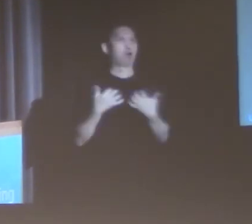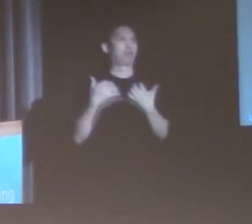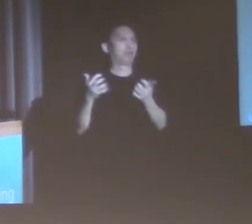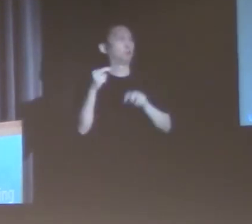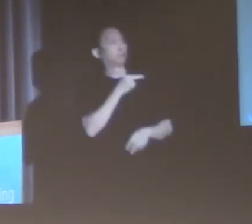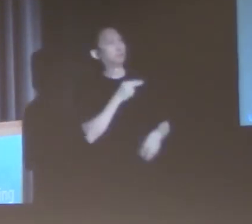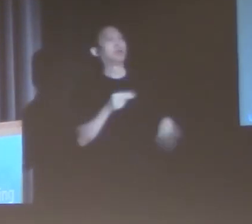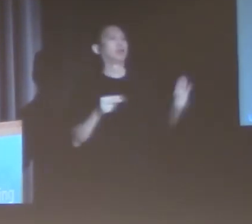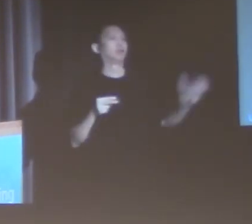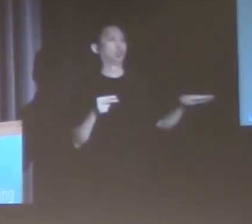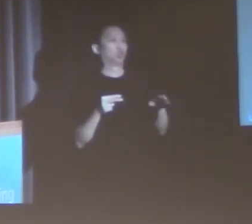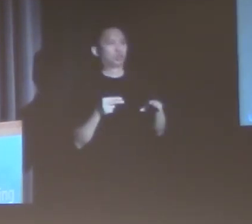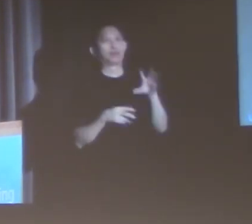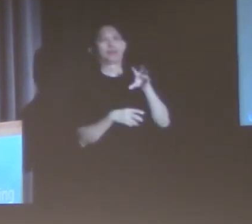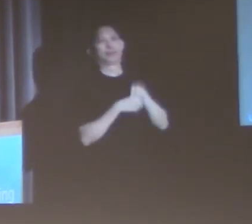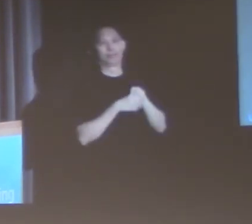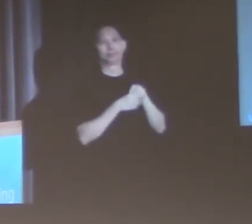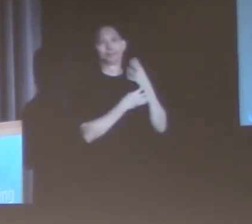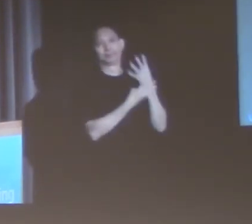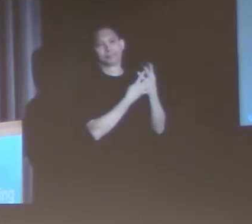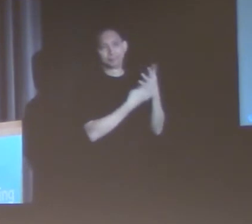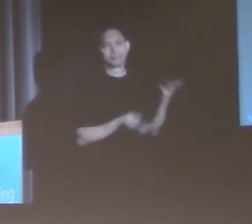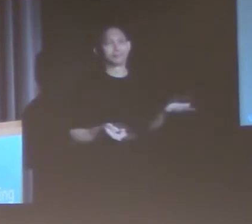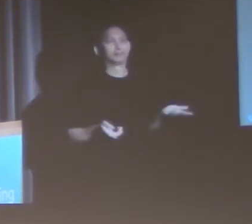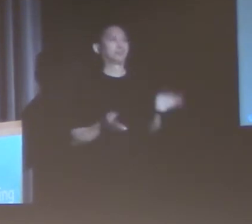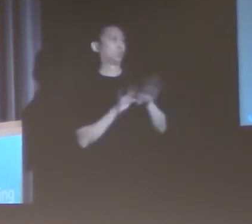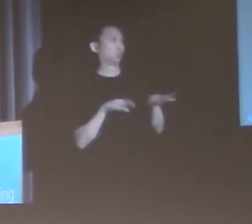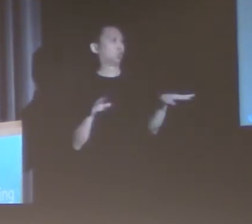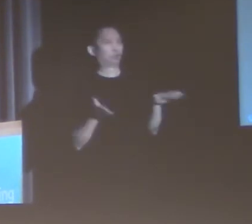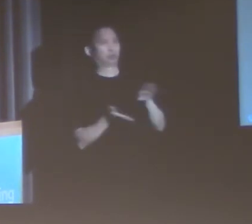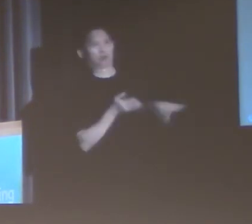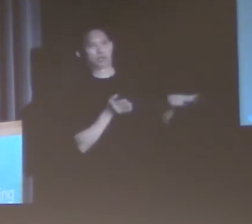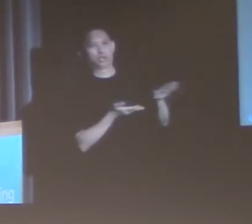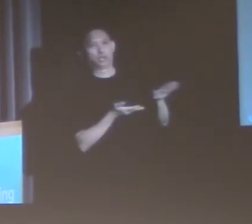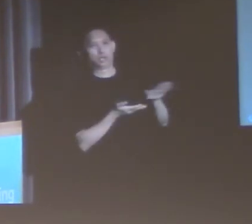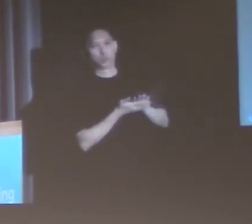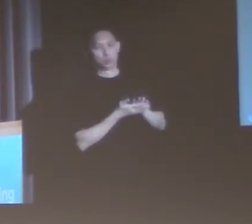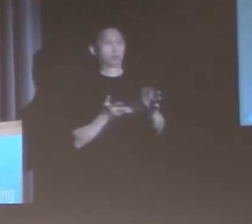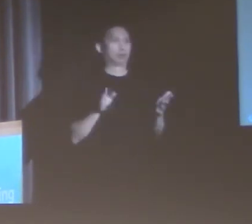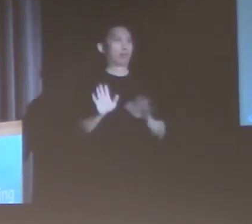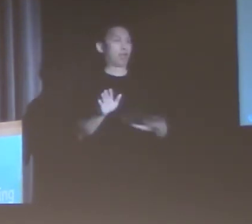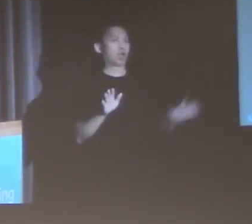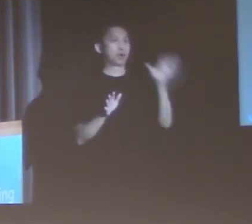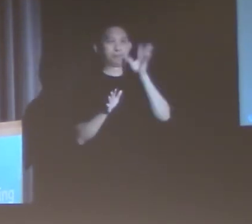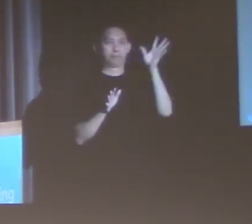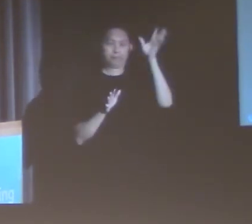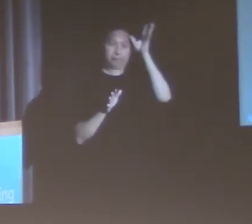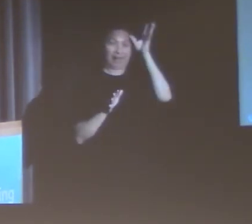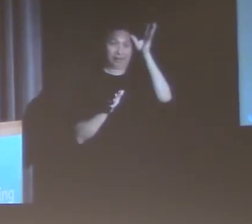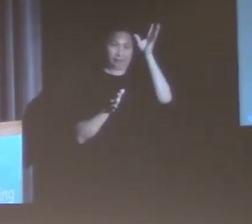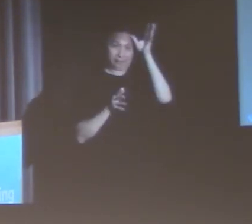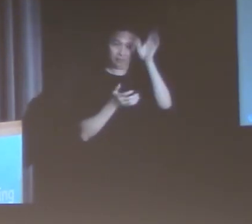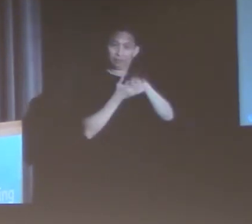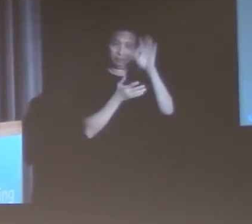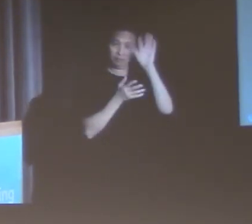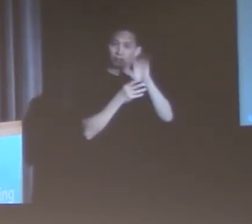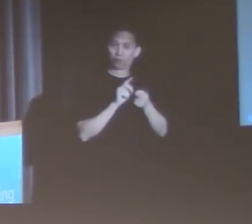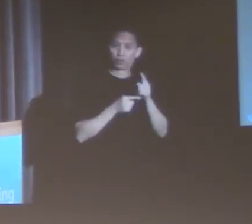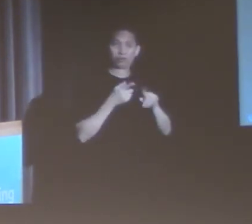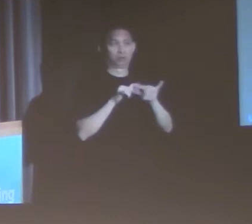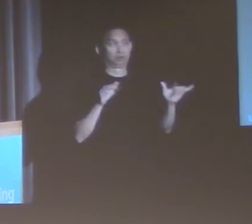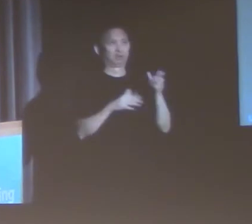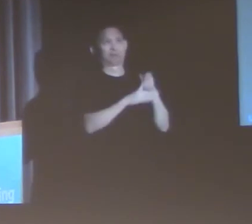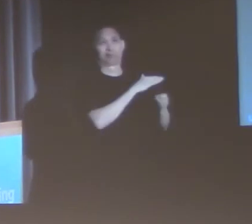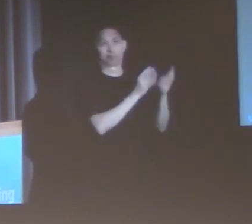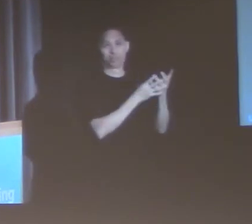from school. It was like a recognition, and that was a real eye-opener to me. You know, sometimes you make documentaries